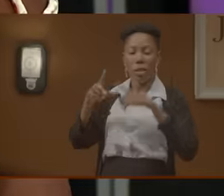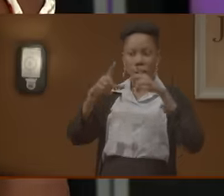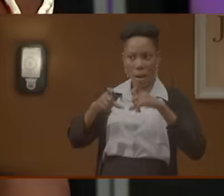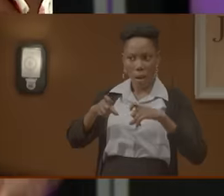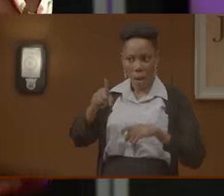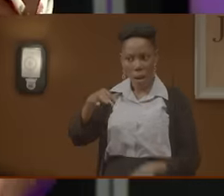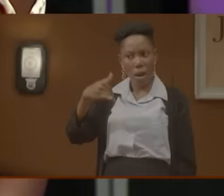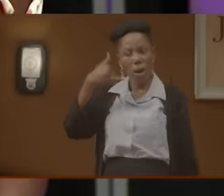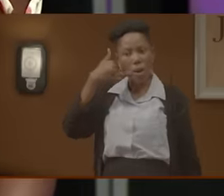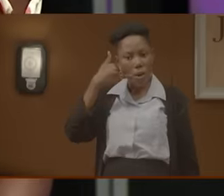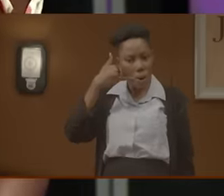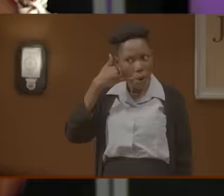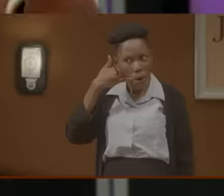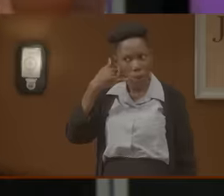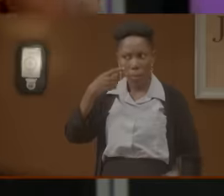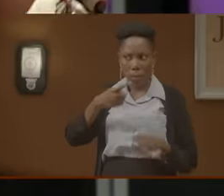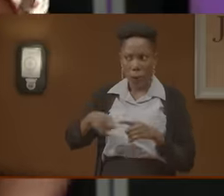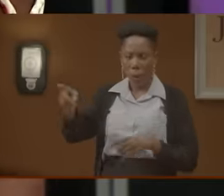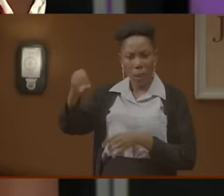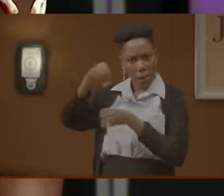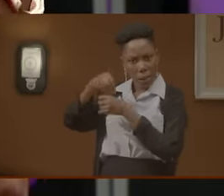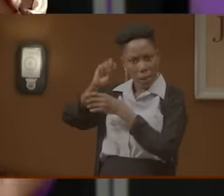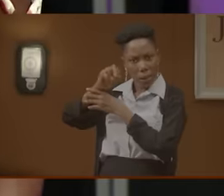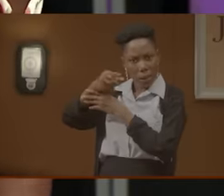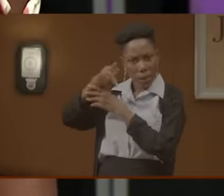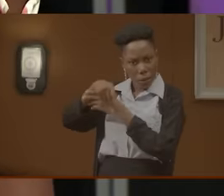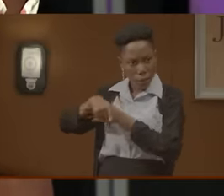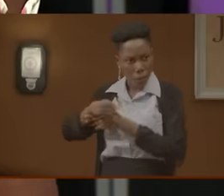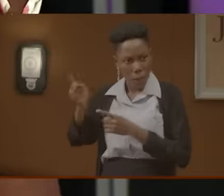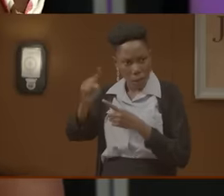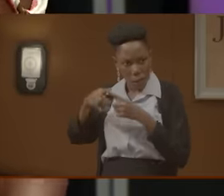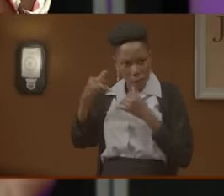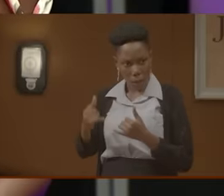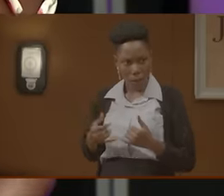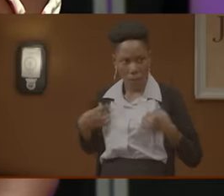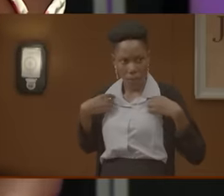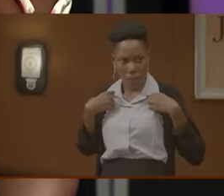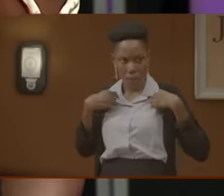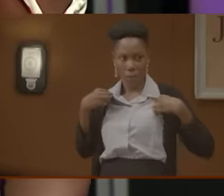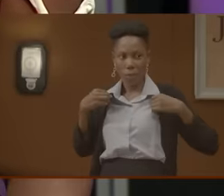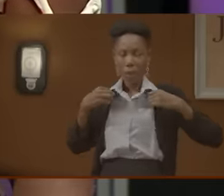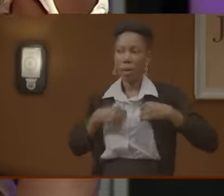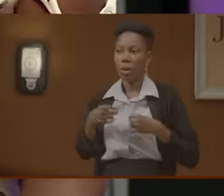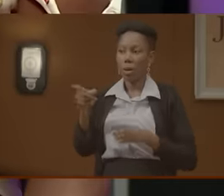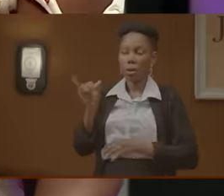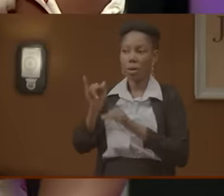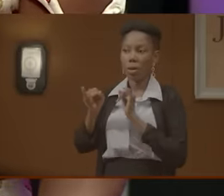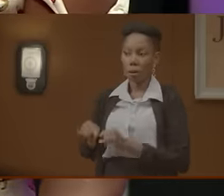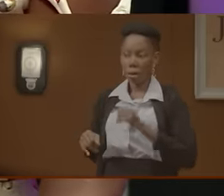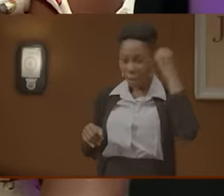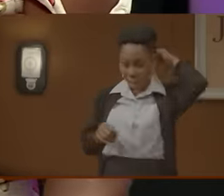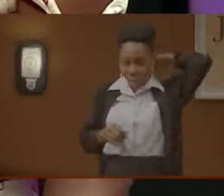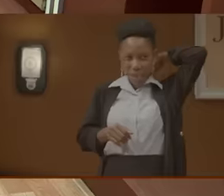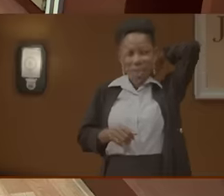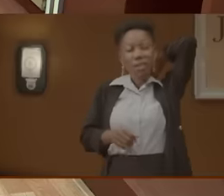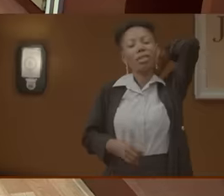I call somebody, he's in his shop. From that now till now, he used to be in the shop. It's just that he's meeting up to buy property for that house.